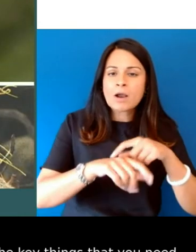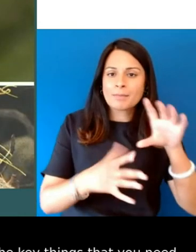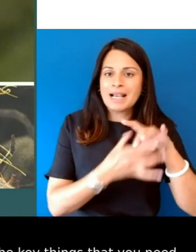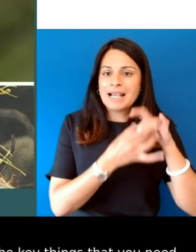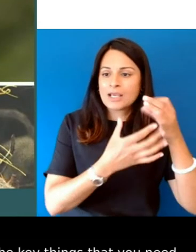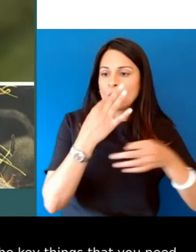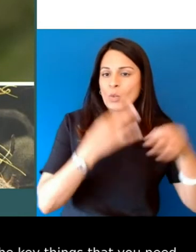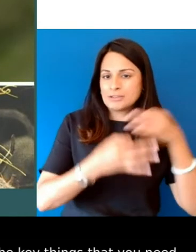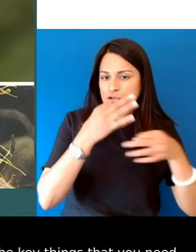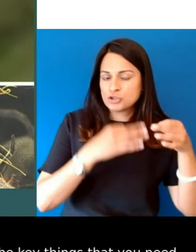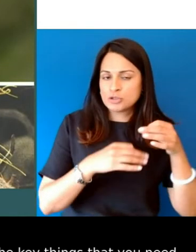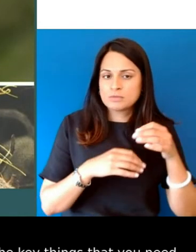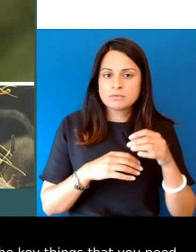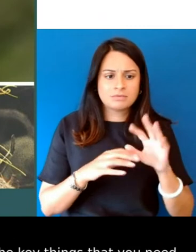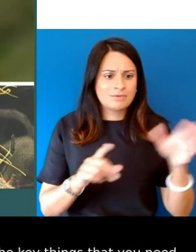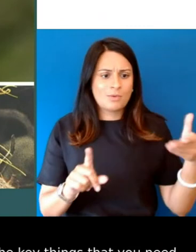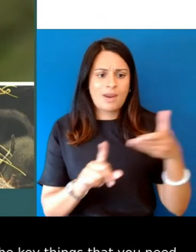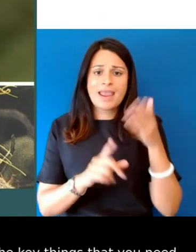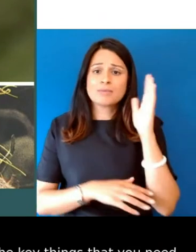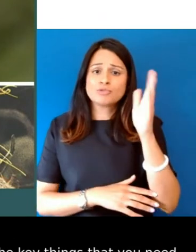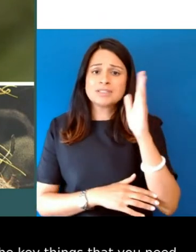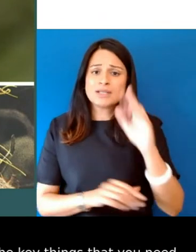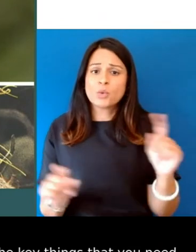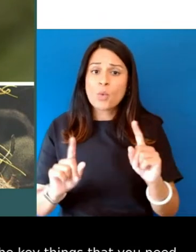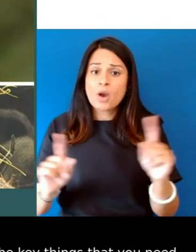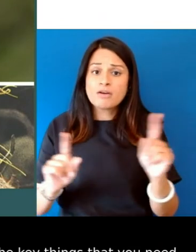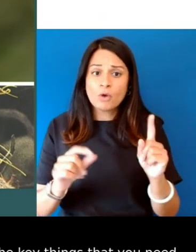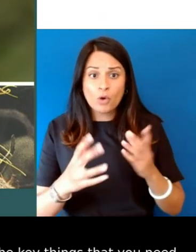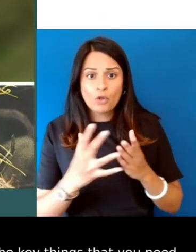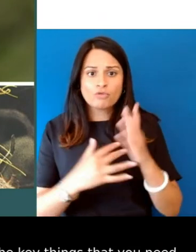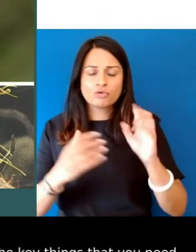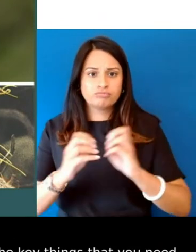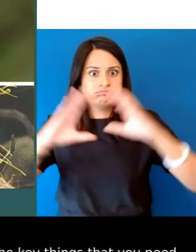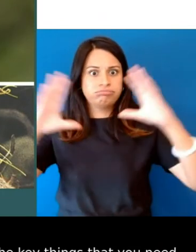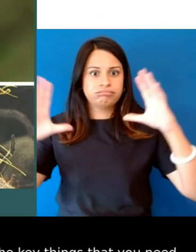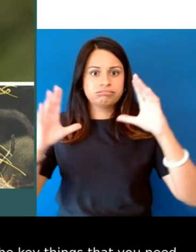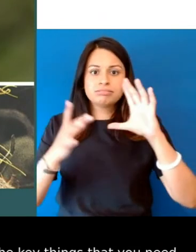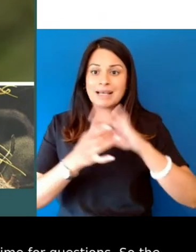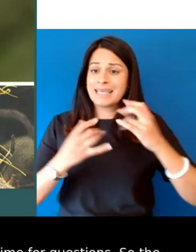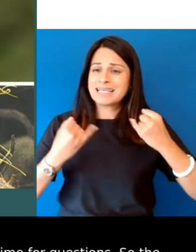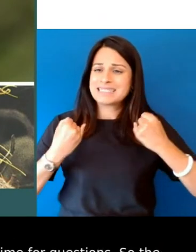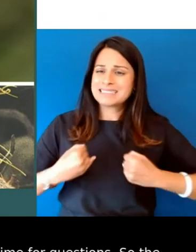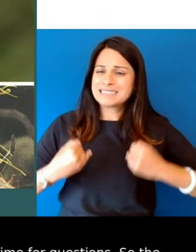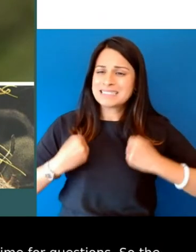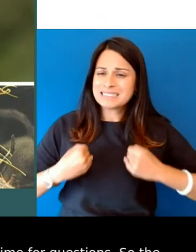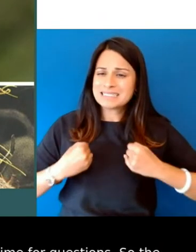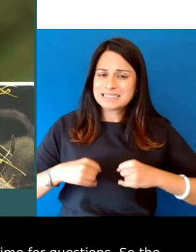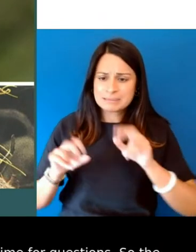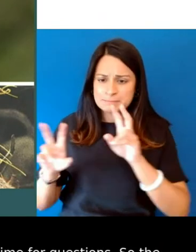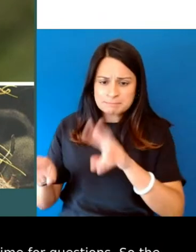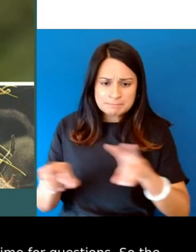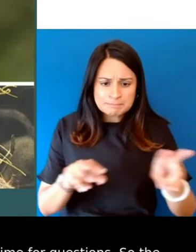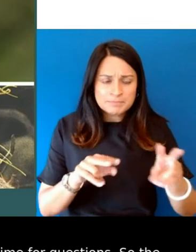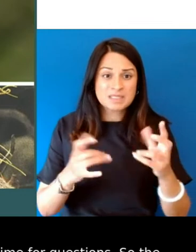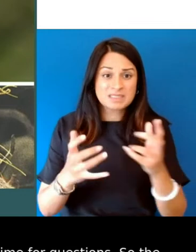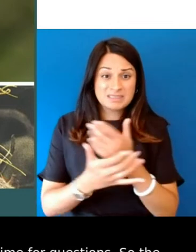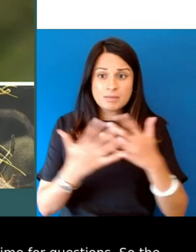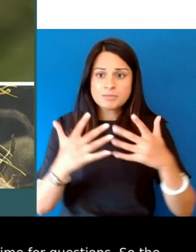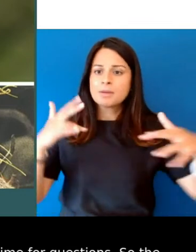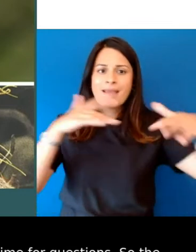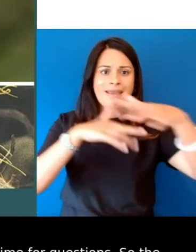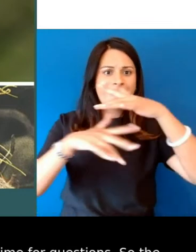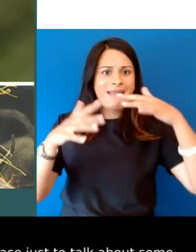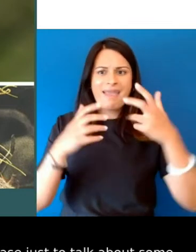so the aim of the presentation is really just to go through an overview of the disease to talk about some of the common airborne allergens how we